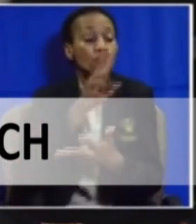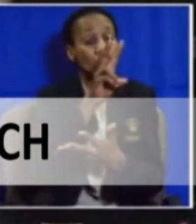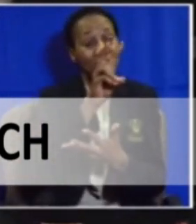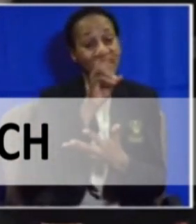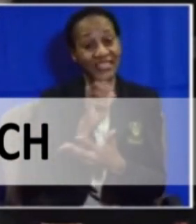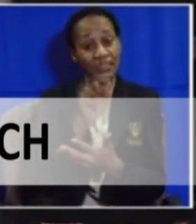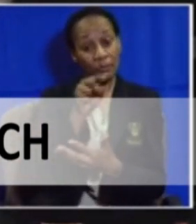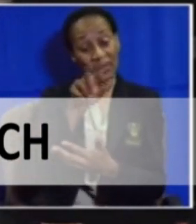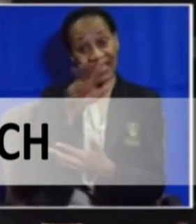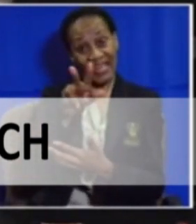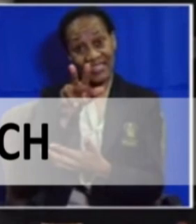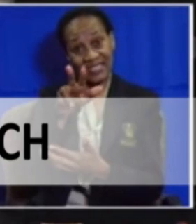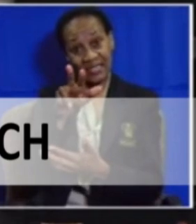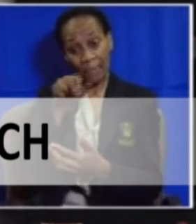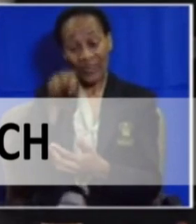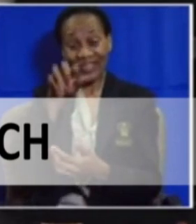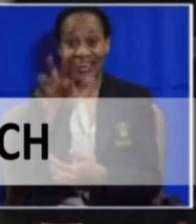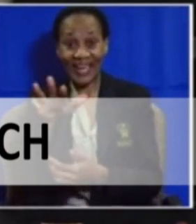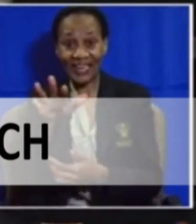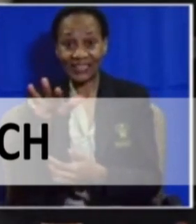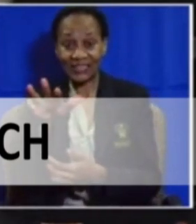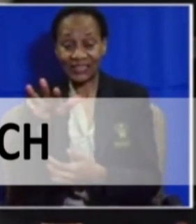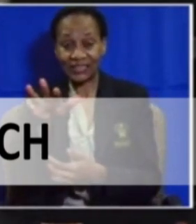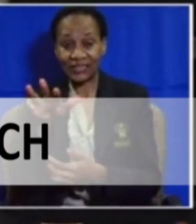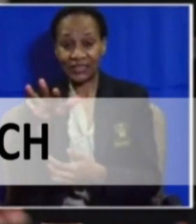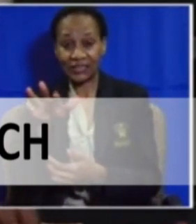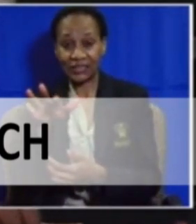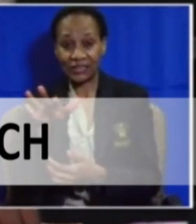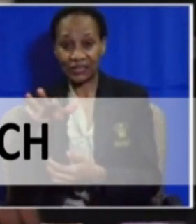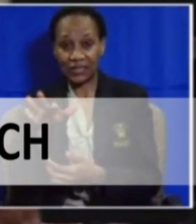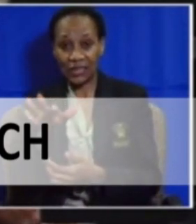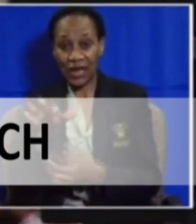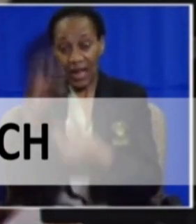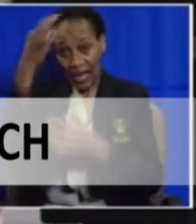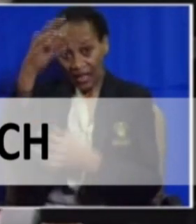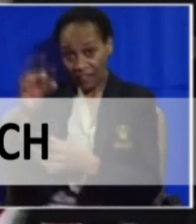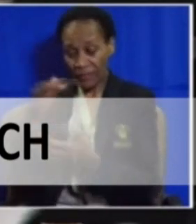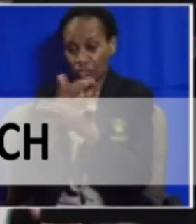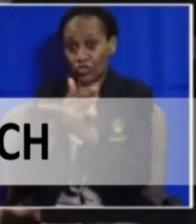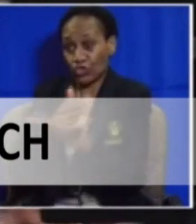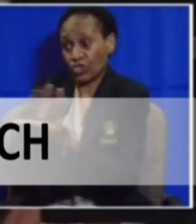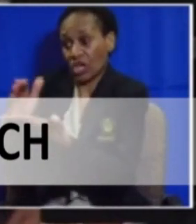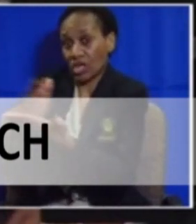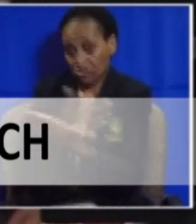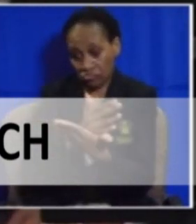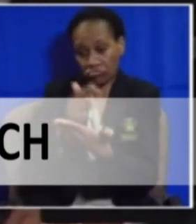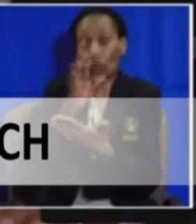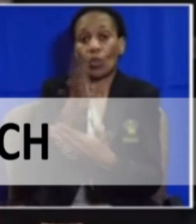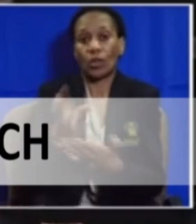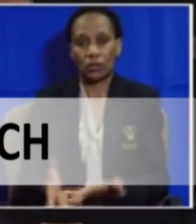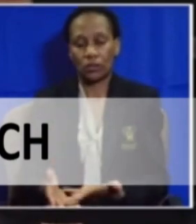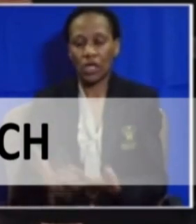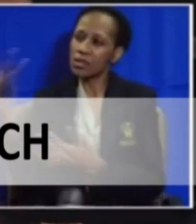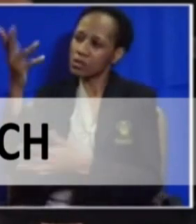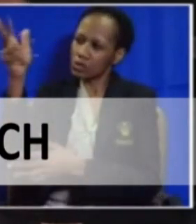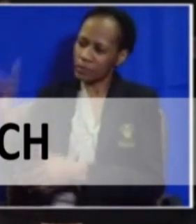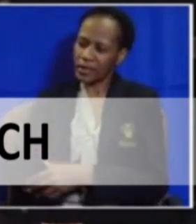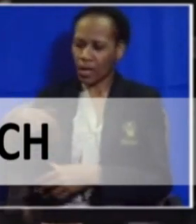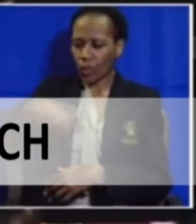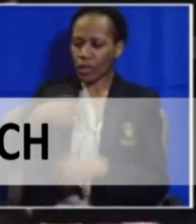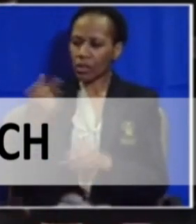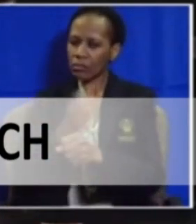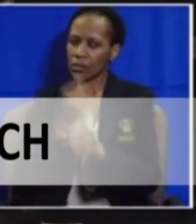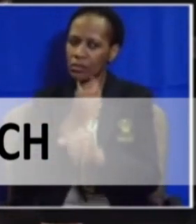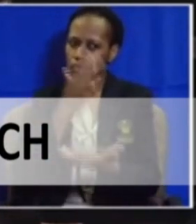28.9 billion is added to the local government's equitable share. Madam Speaker, we are making these allocations to uplift